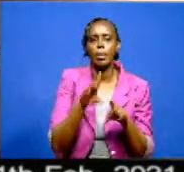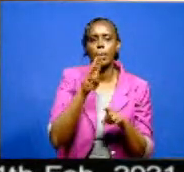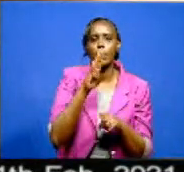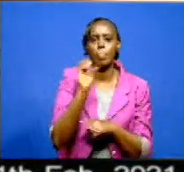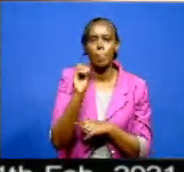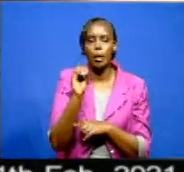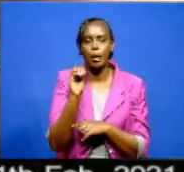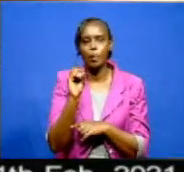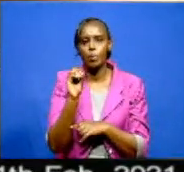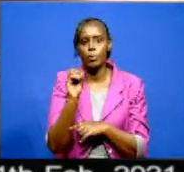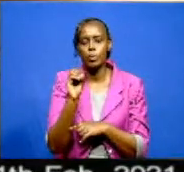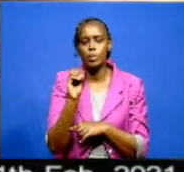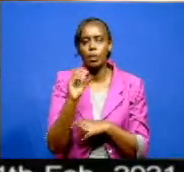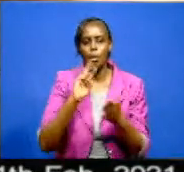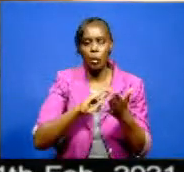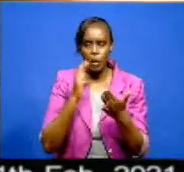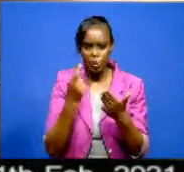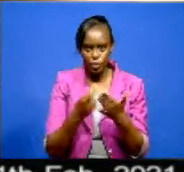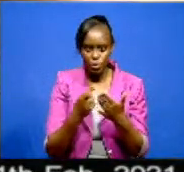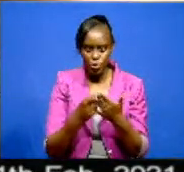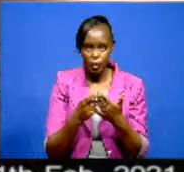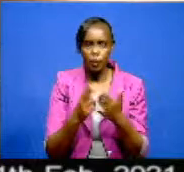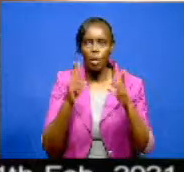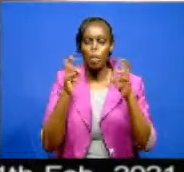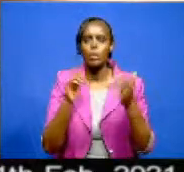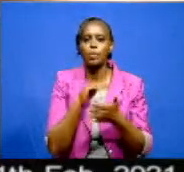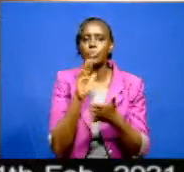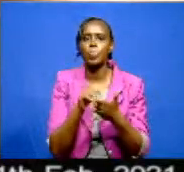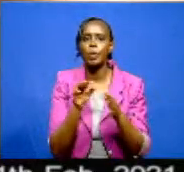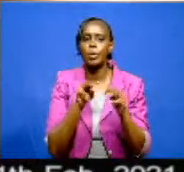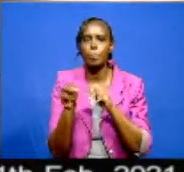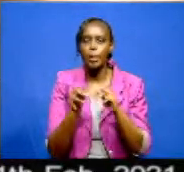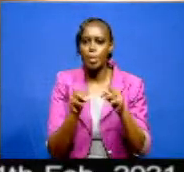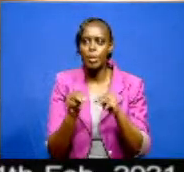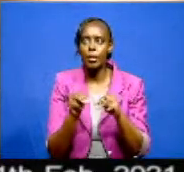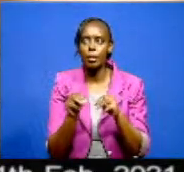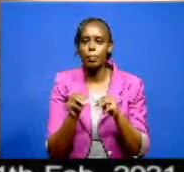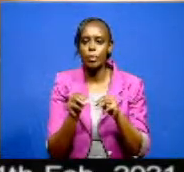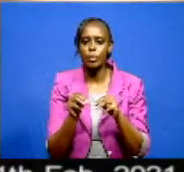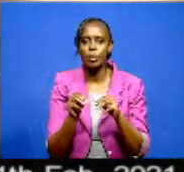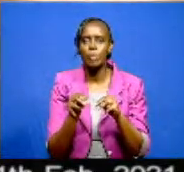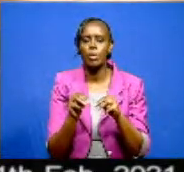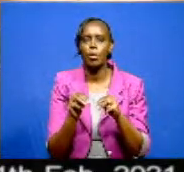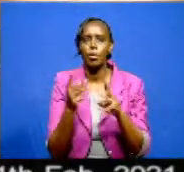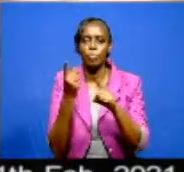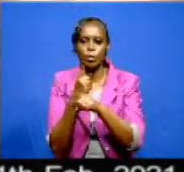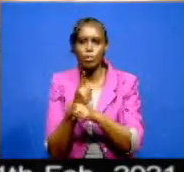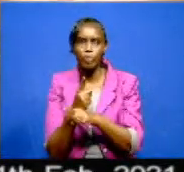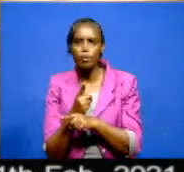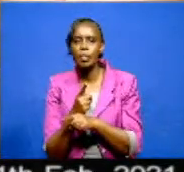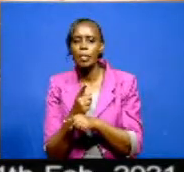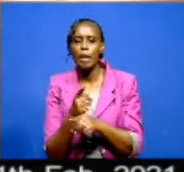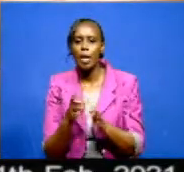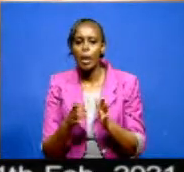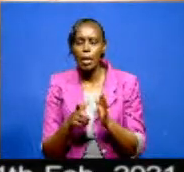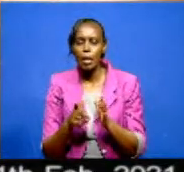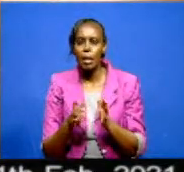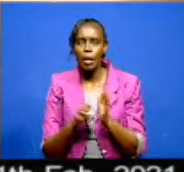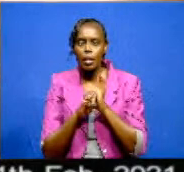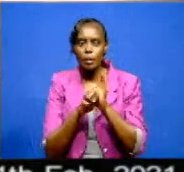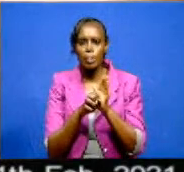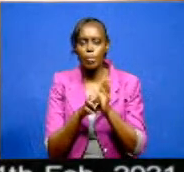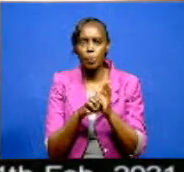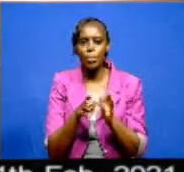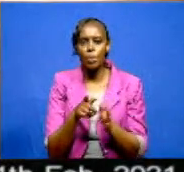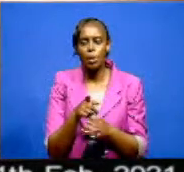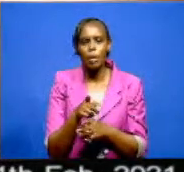to genetic resources, Madam Speaker, the issue of management of our endangered wildlife species, our rhinos, and many other species,